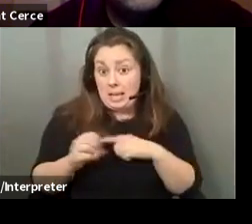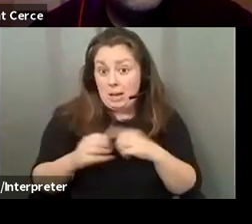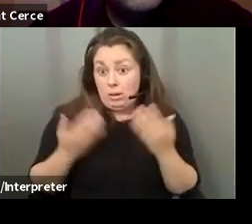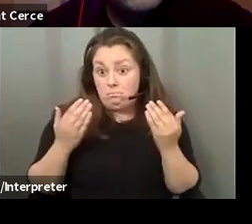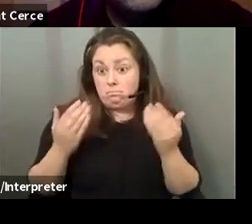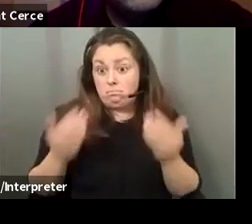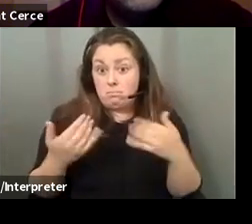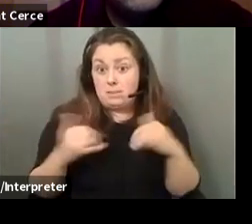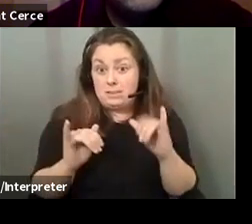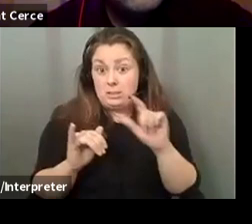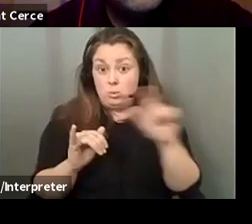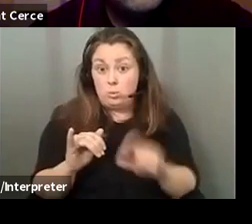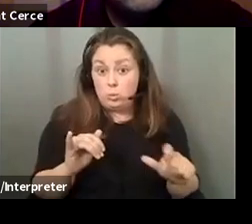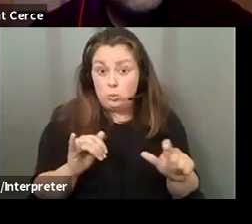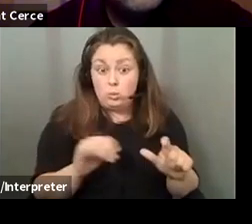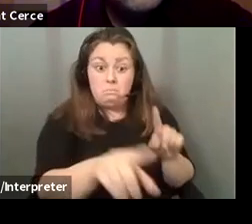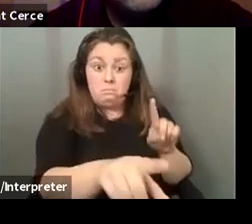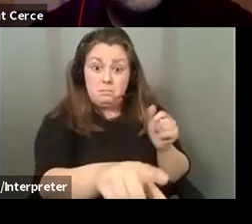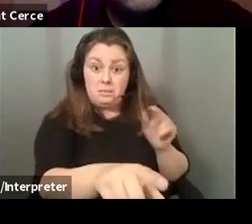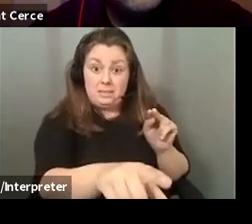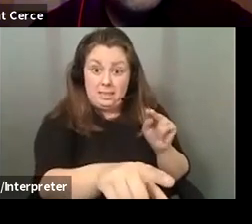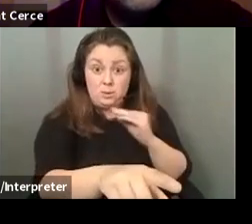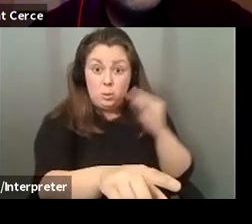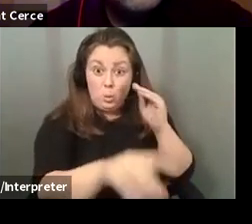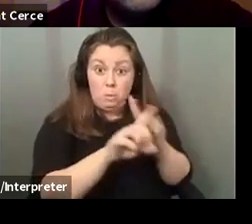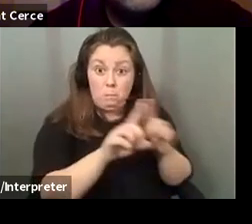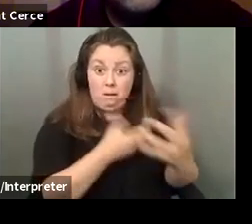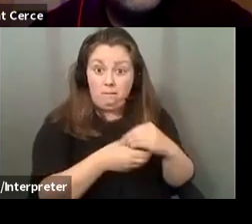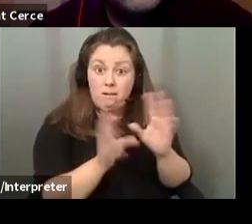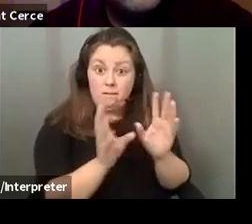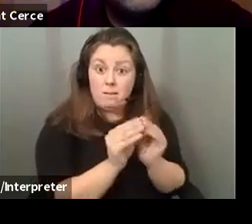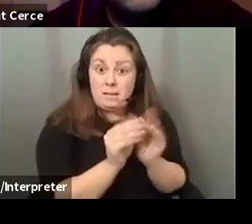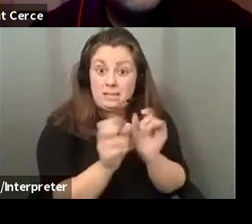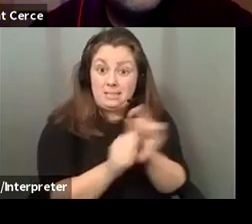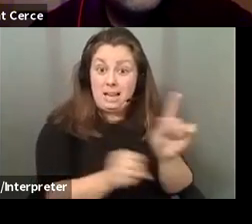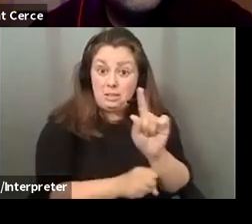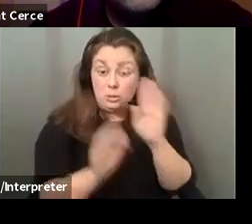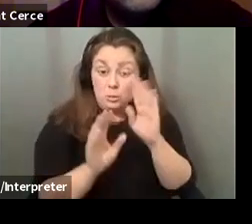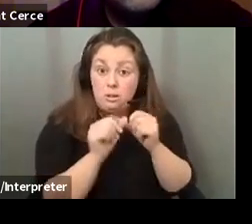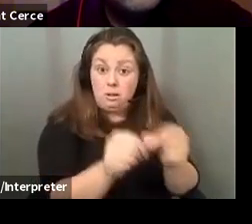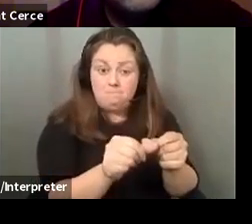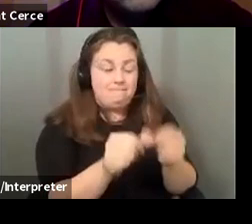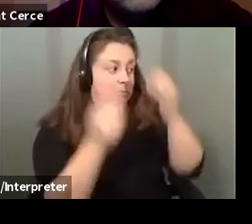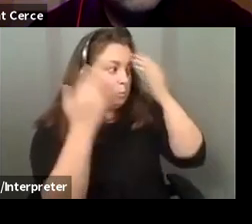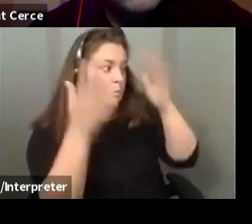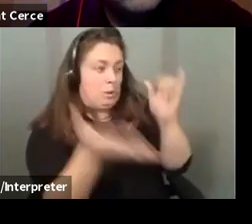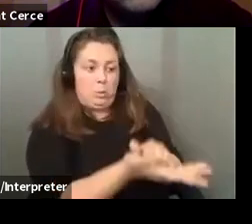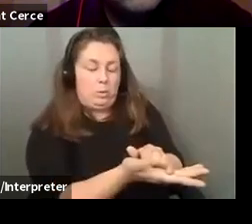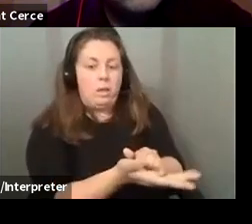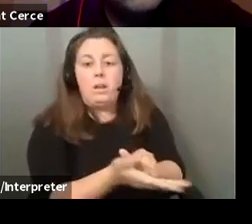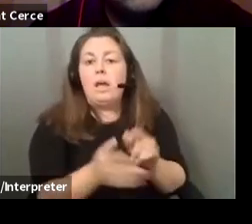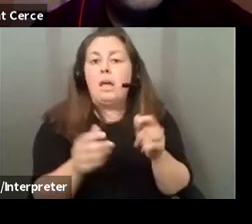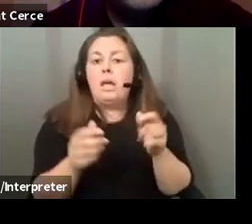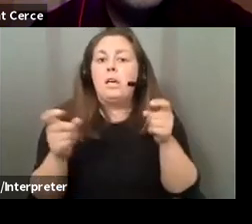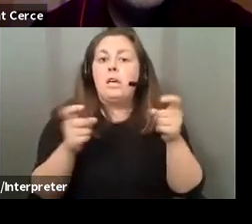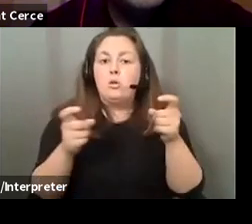home tonight, but he's still part of the meeting. Is this still something that's going to continue next year, or we don't know that yet? We don't know that, and that is controlled by executive